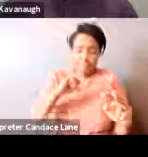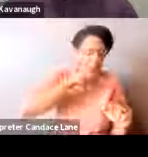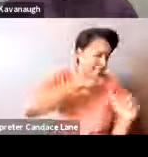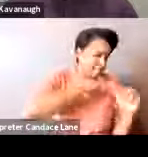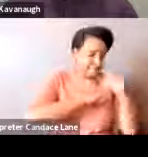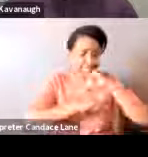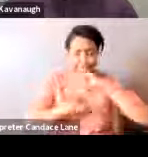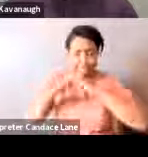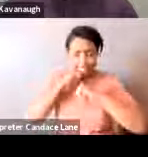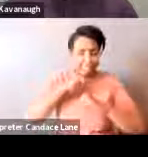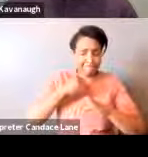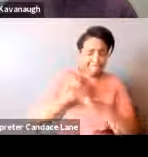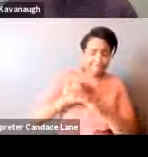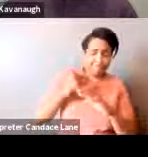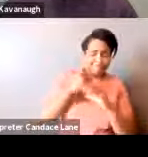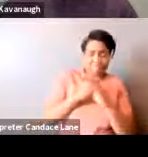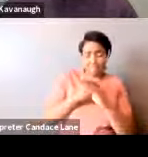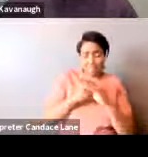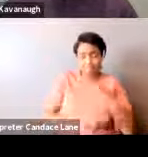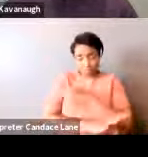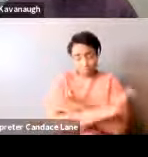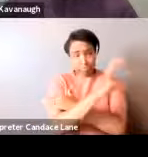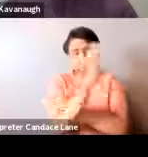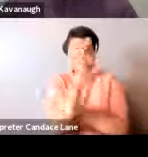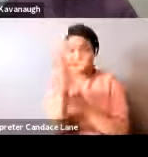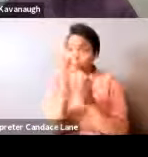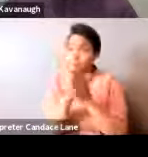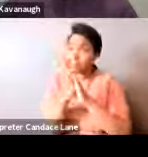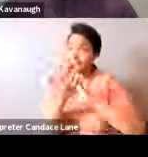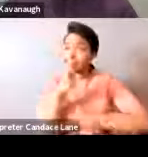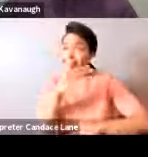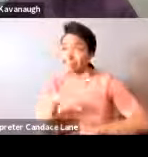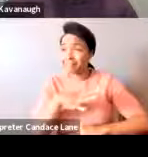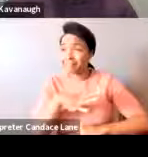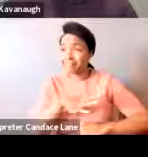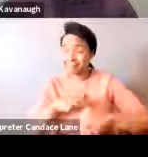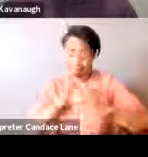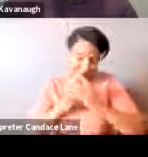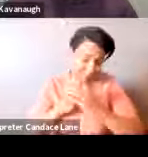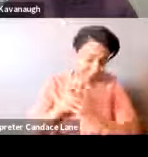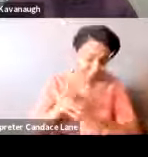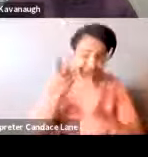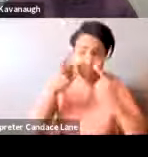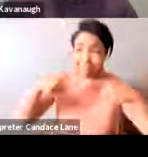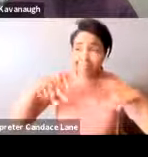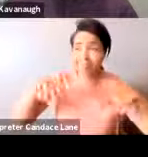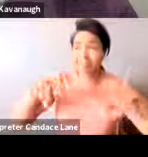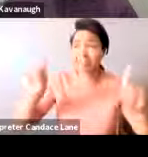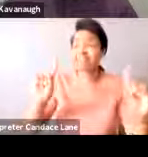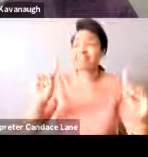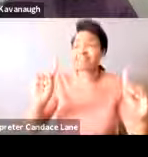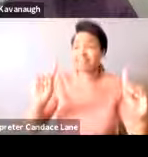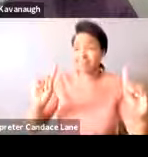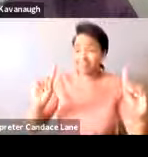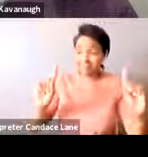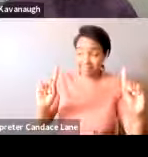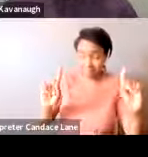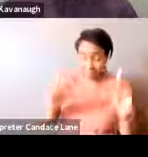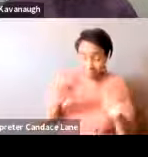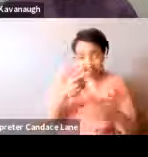night, who know that dawn is really a woman, the backdrop of a beautiful Black sky and a rainbow laying sexy on